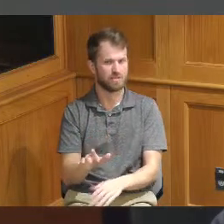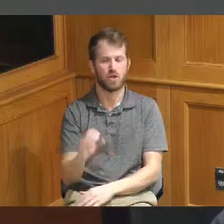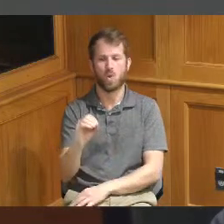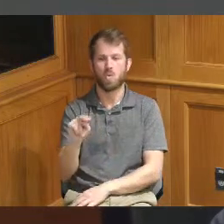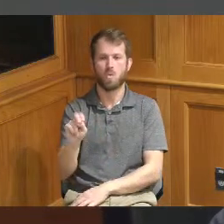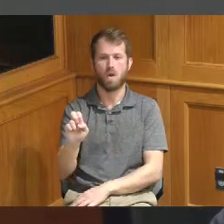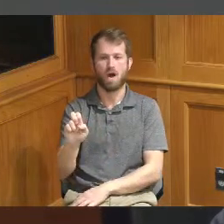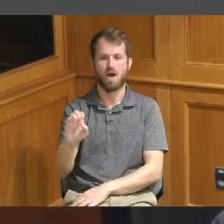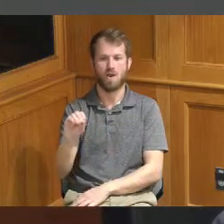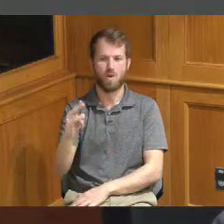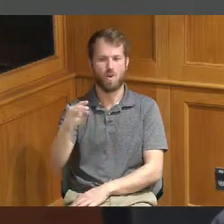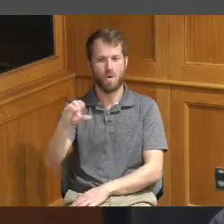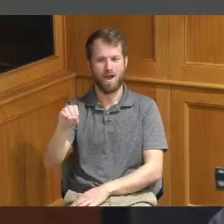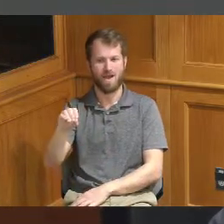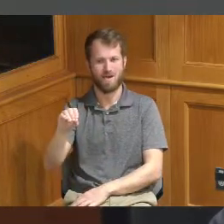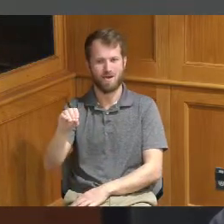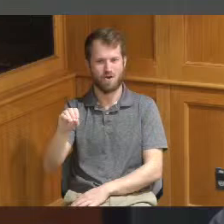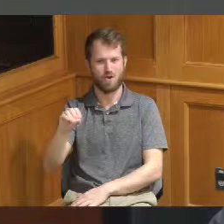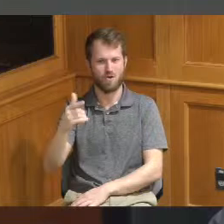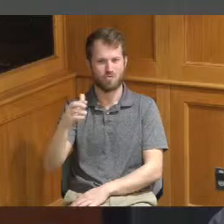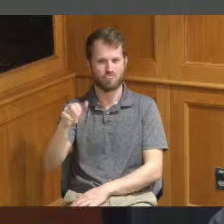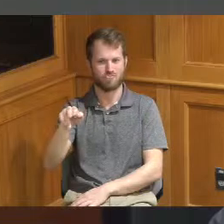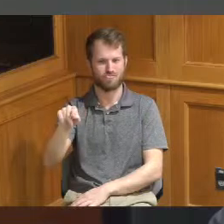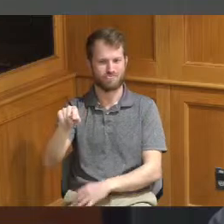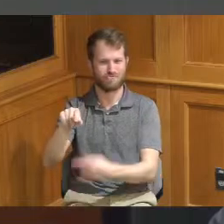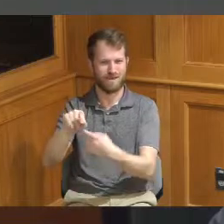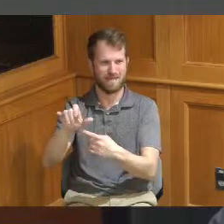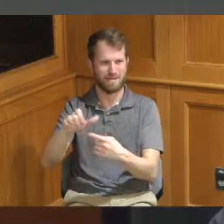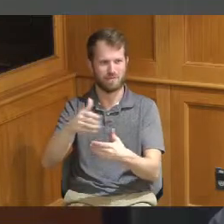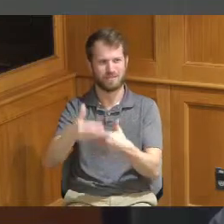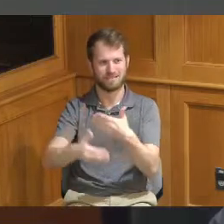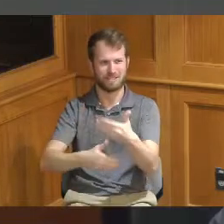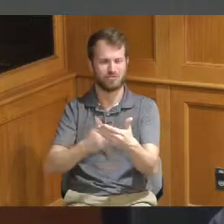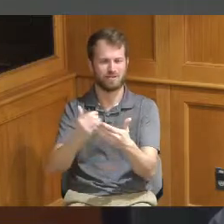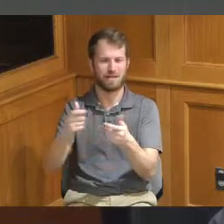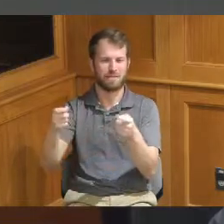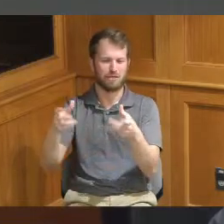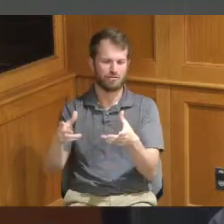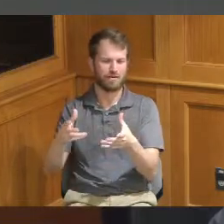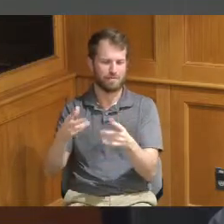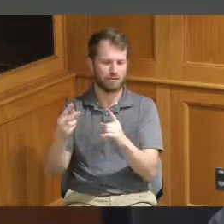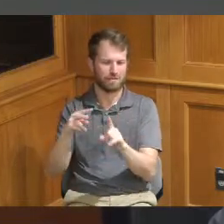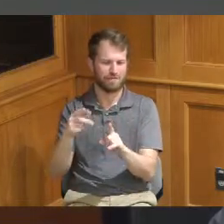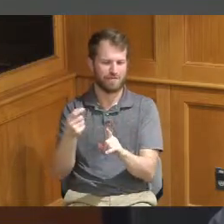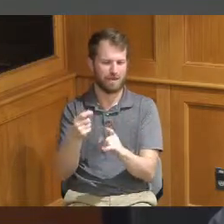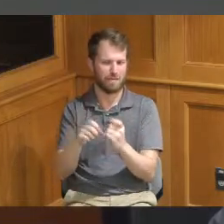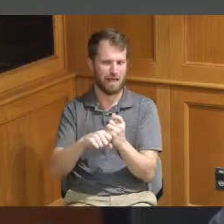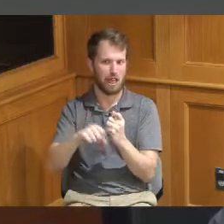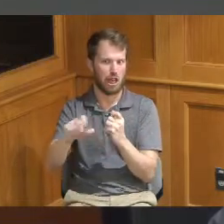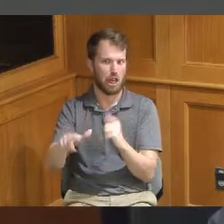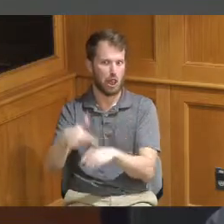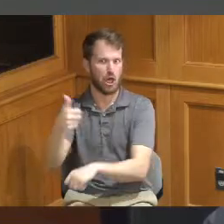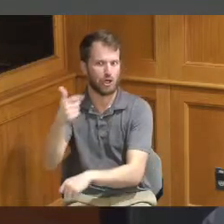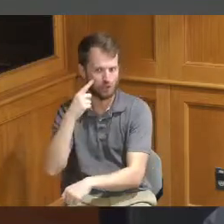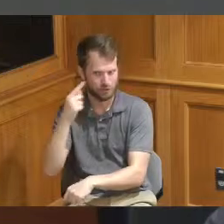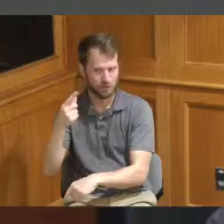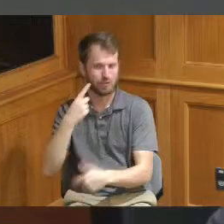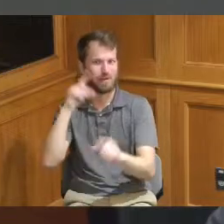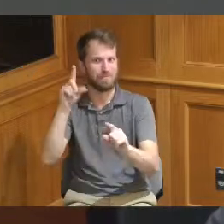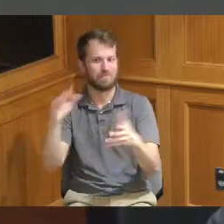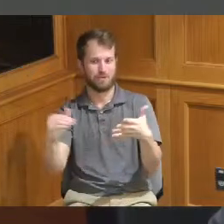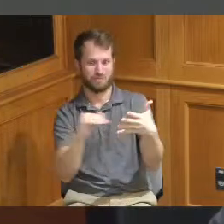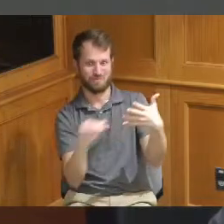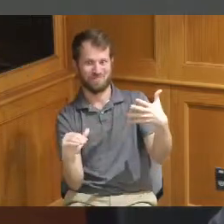grants that was just from a procedural and administrative perspective took a little while longer to make it to the table, but it did make